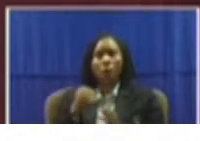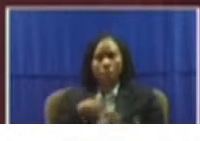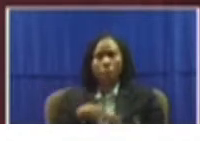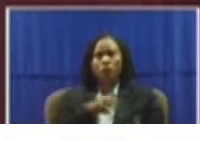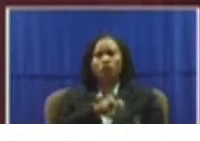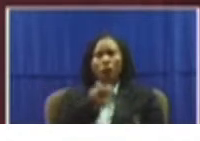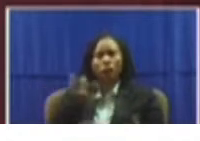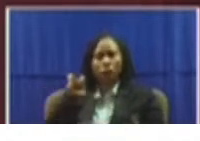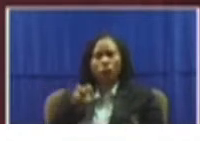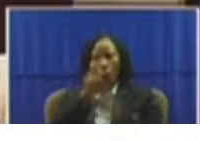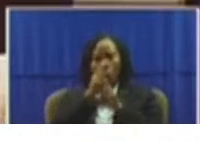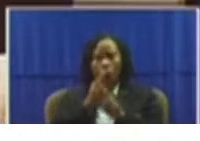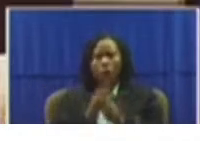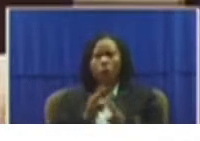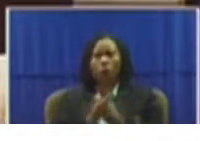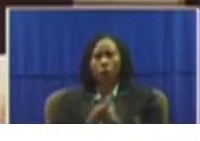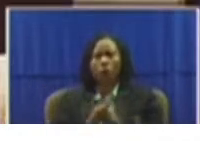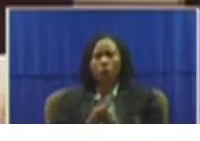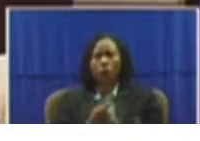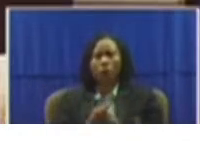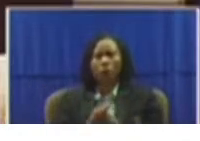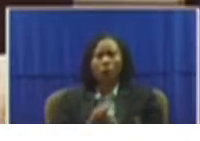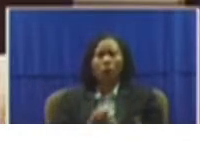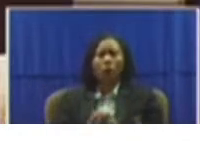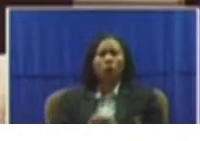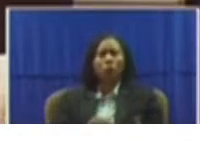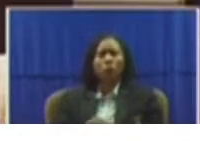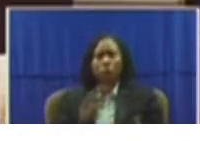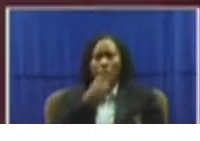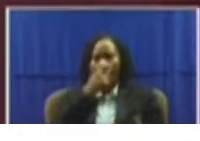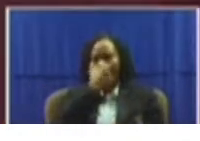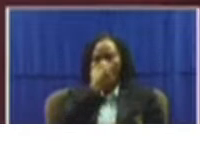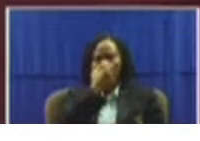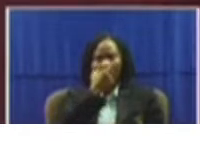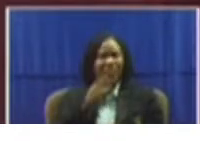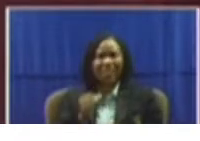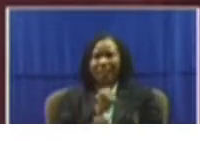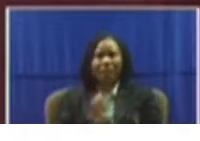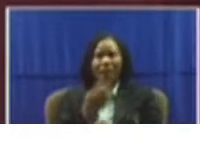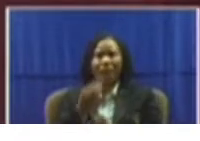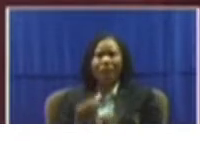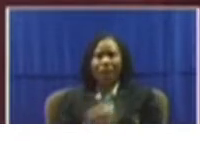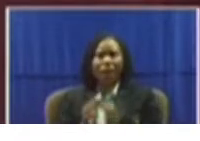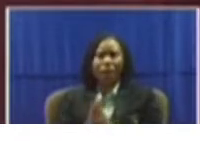He's never had a cap in his hand. I thank you. Thank you very much, Honorable Pando.